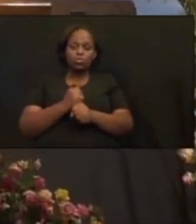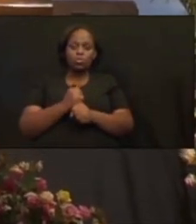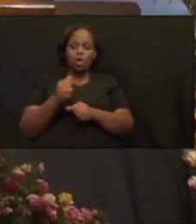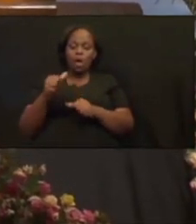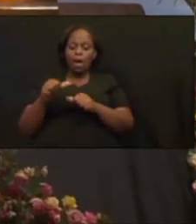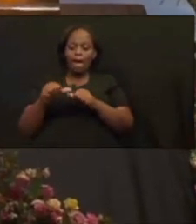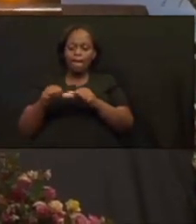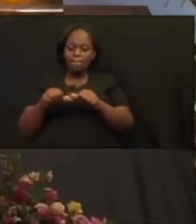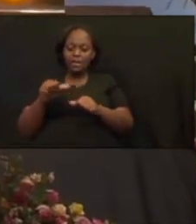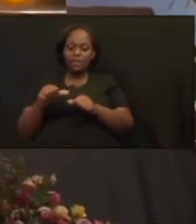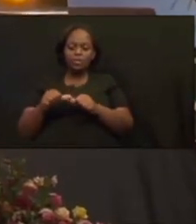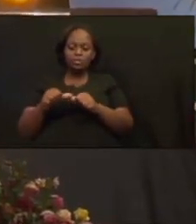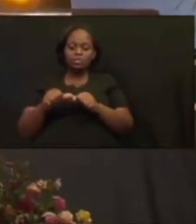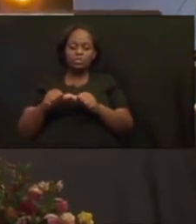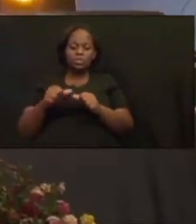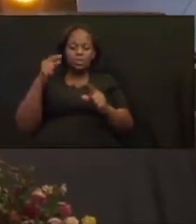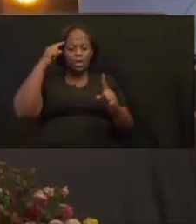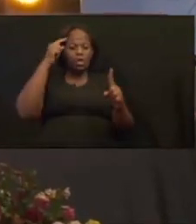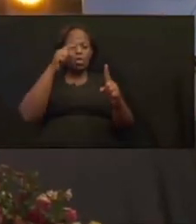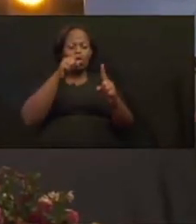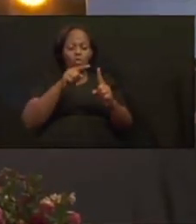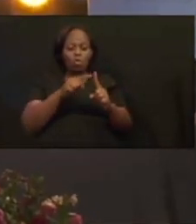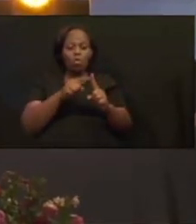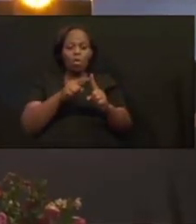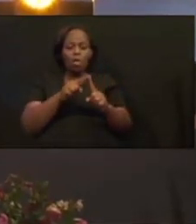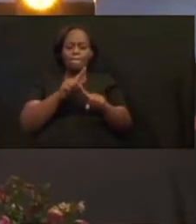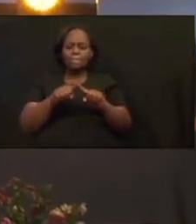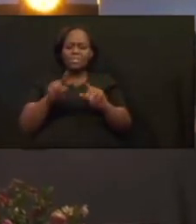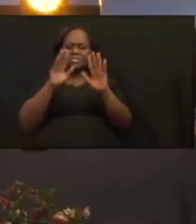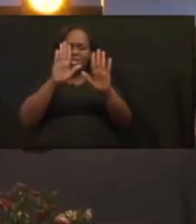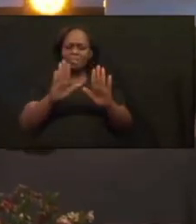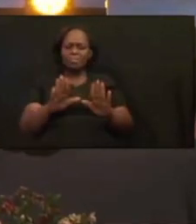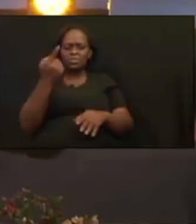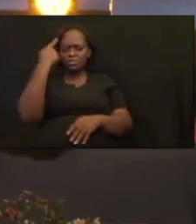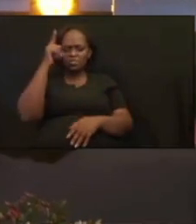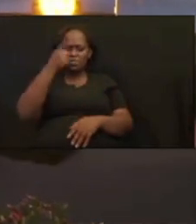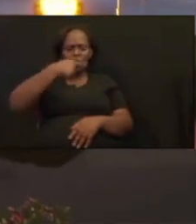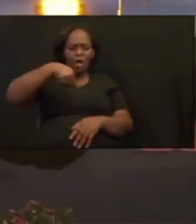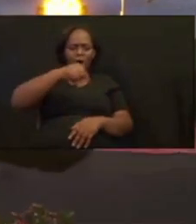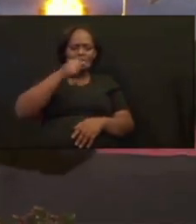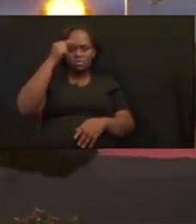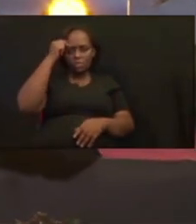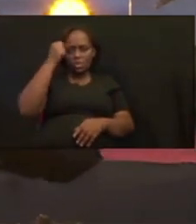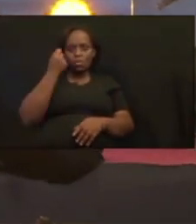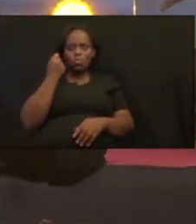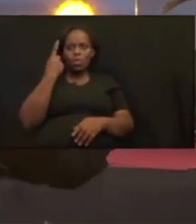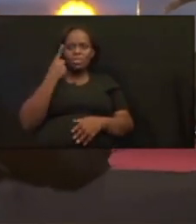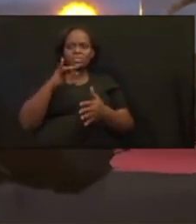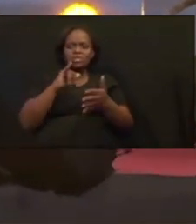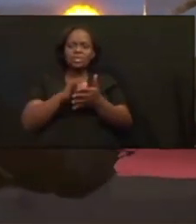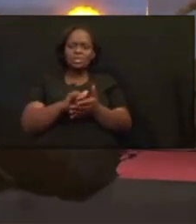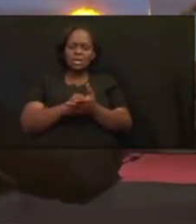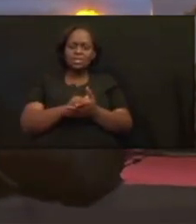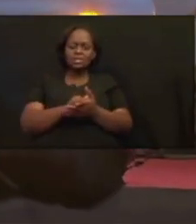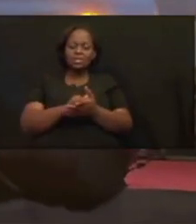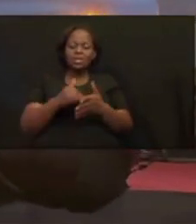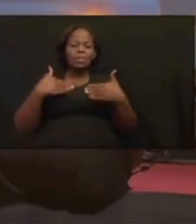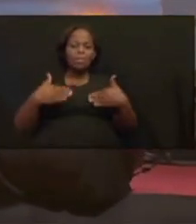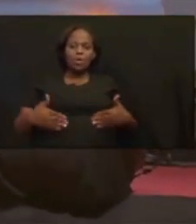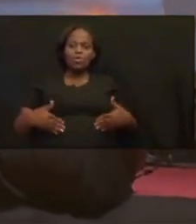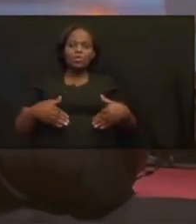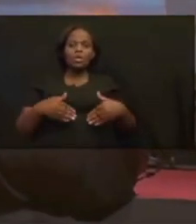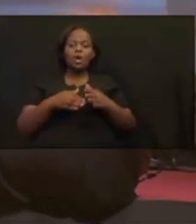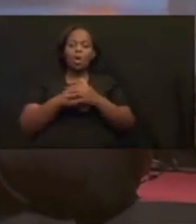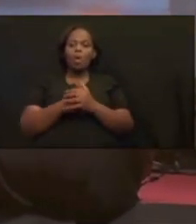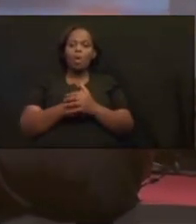Christ. But it's important for us to understand that all together, as the body of Christ,